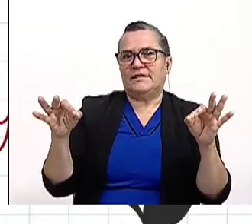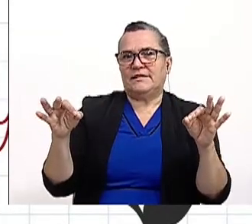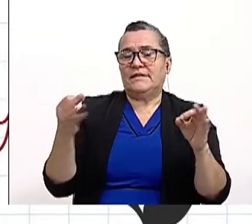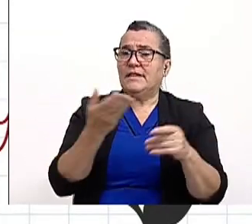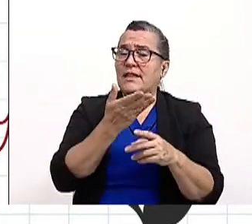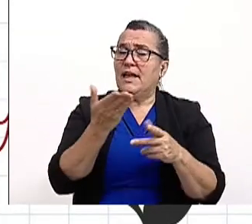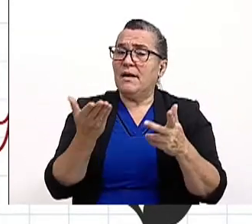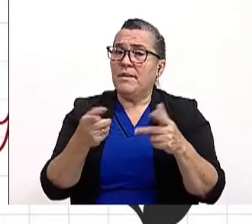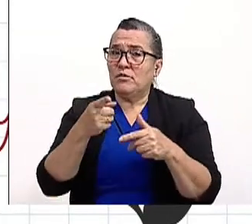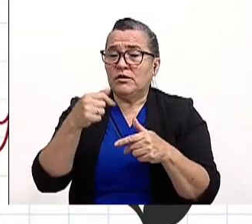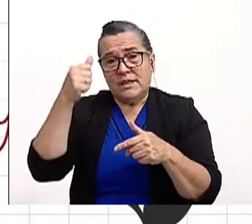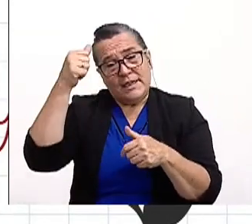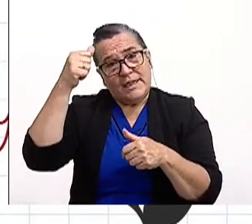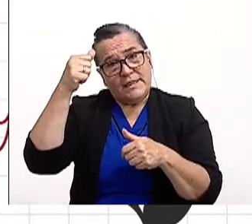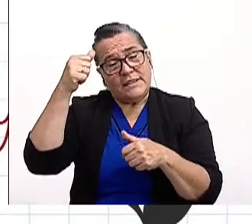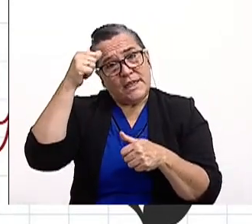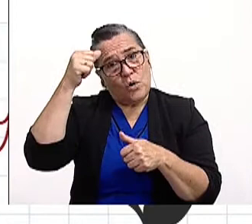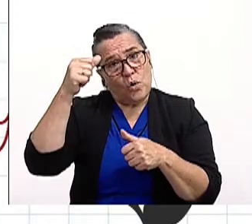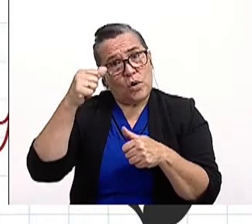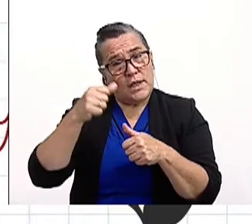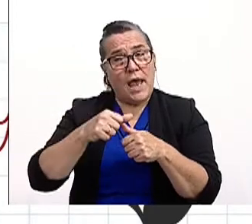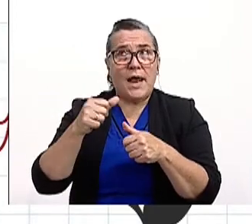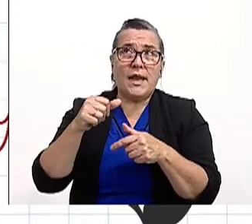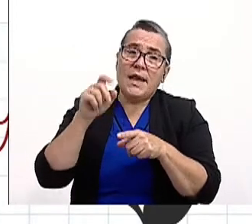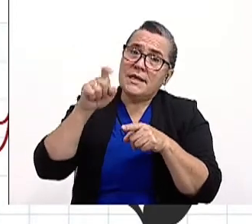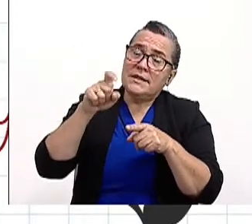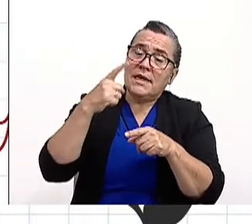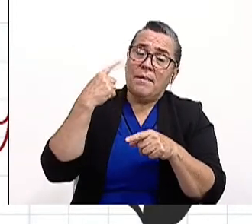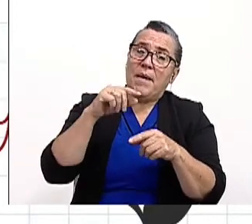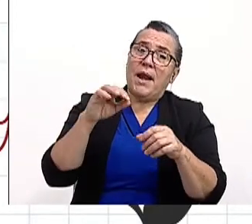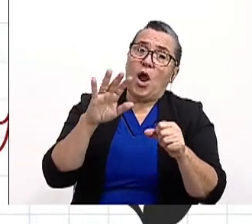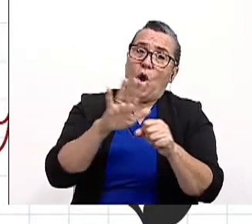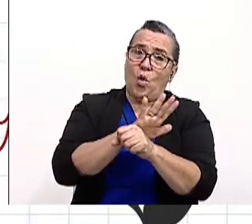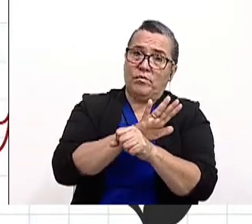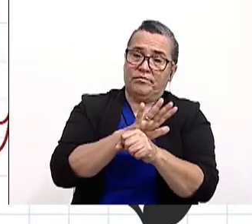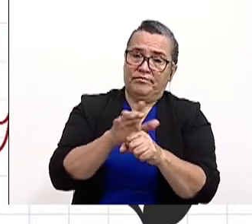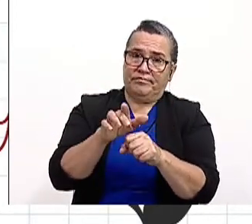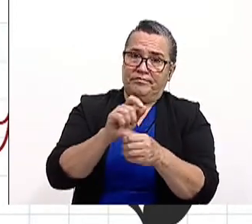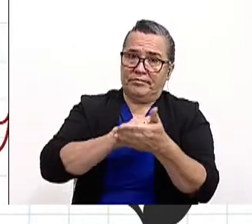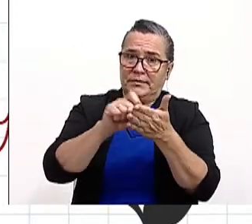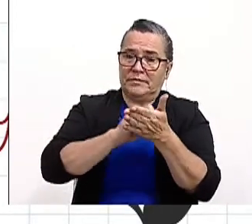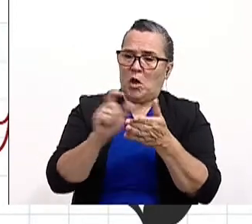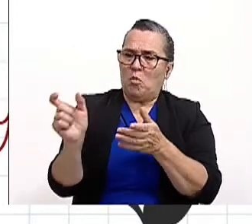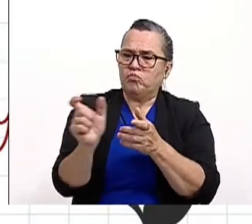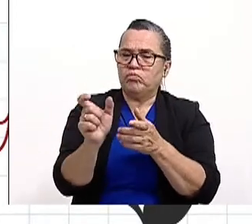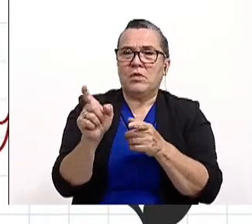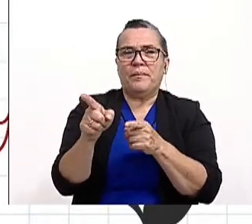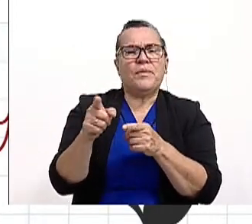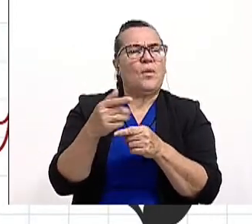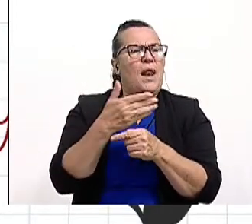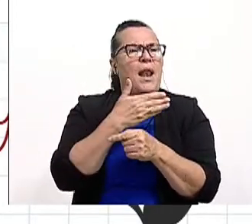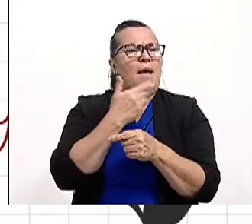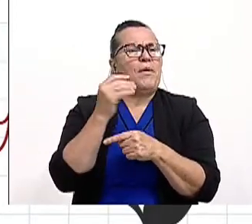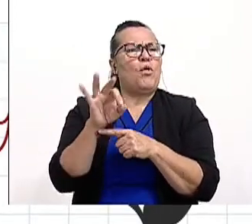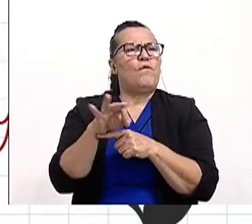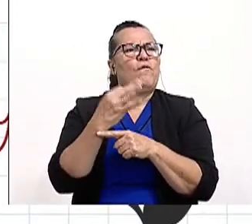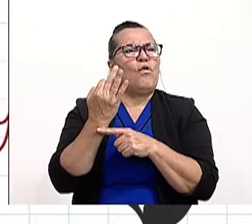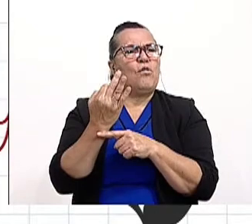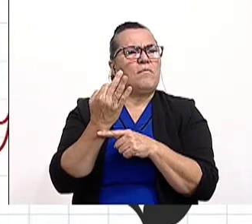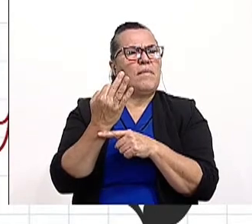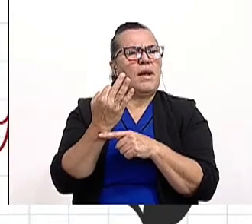elements you will need to complete the reading tasks today. By the way, what is the best way to explore a